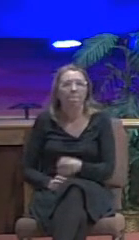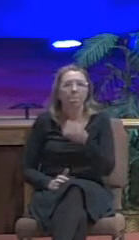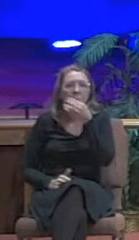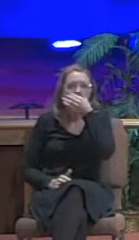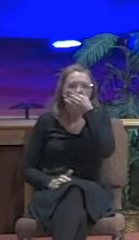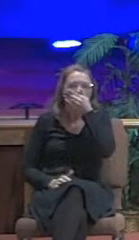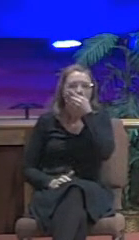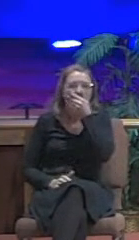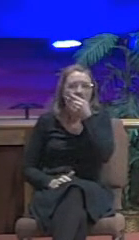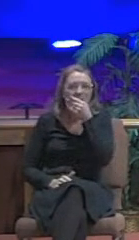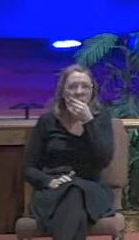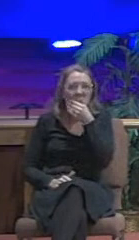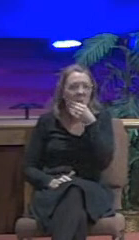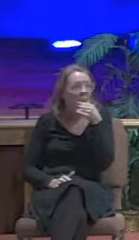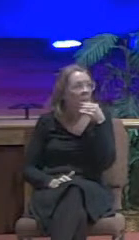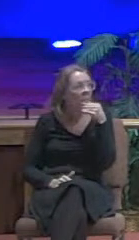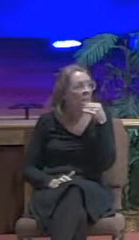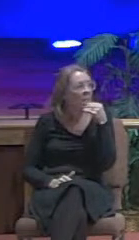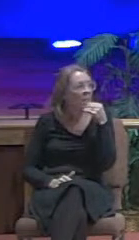mean I have to like a person.